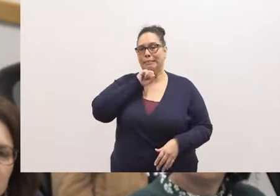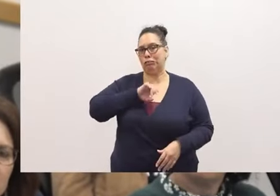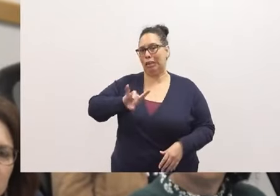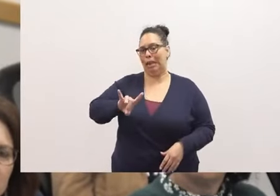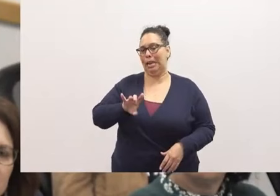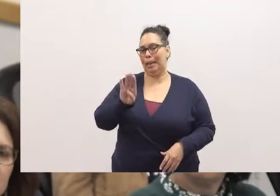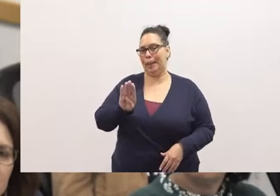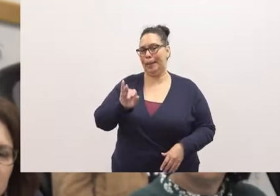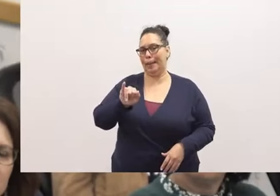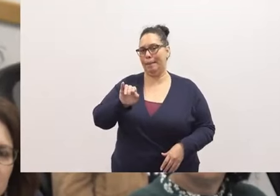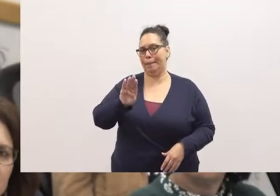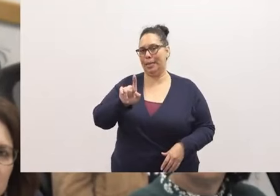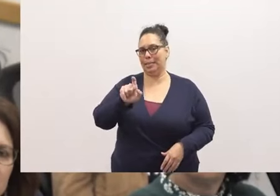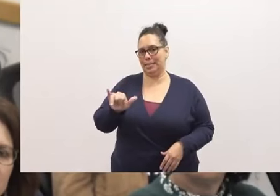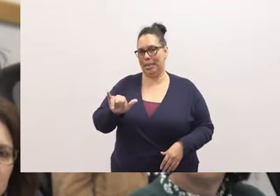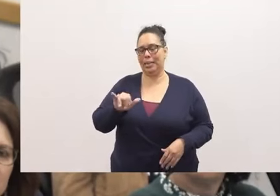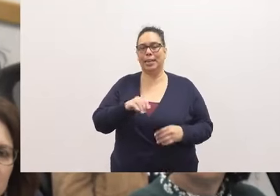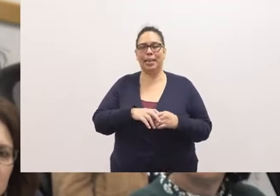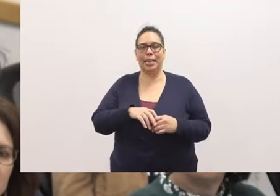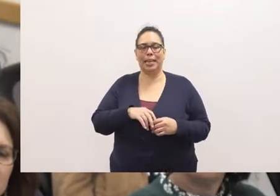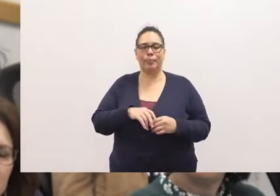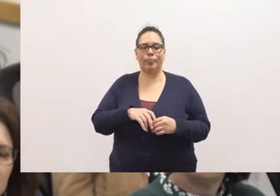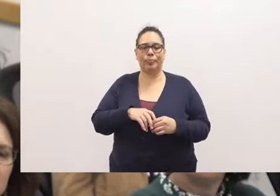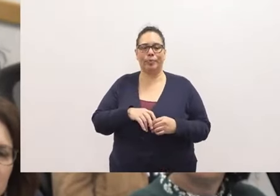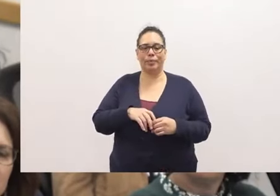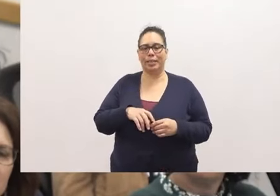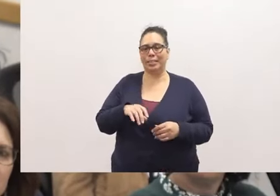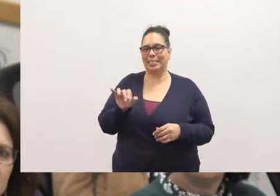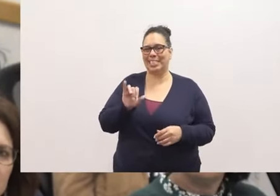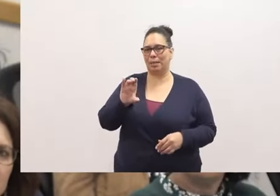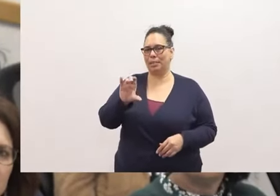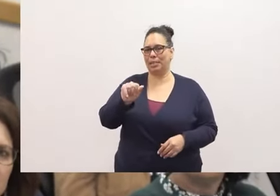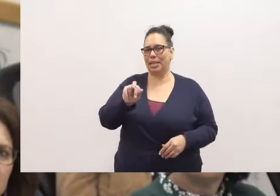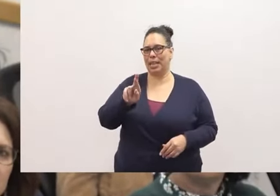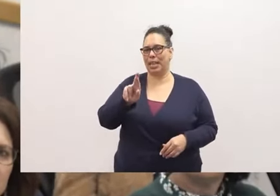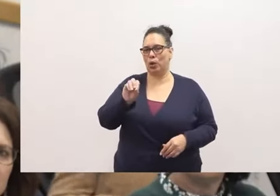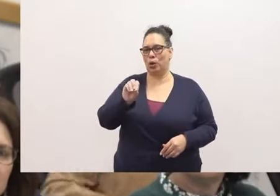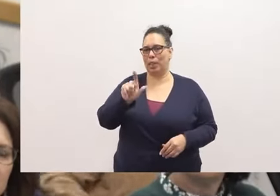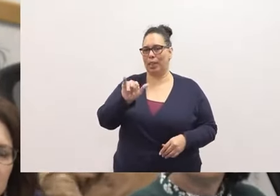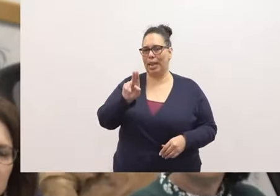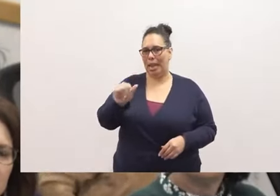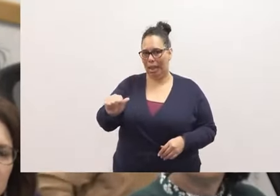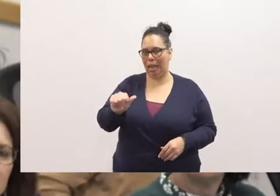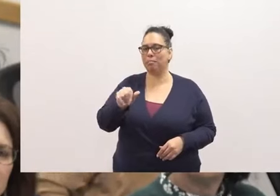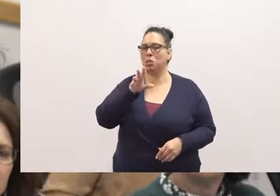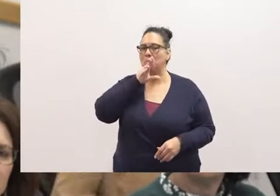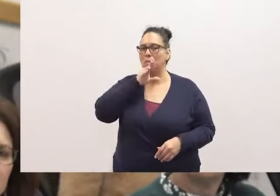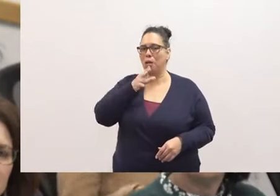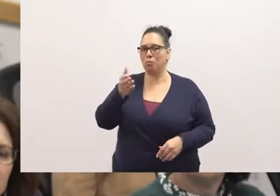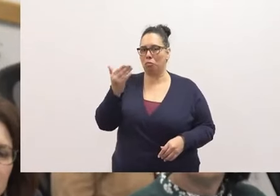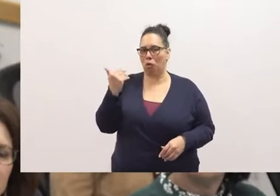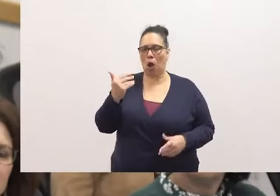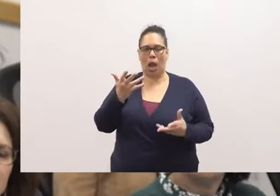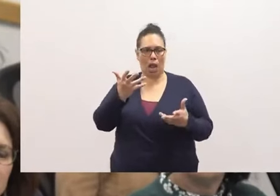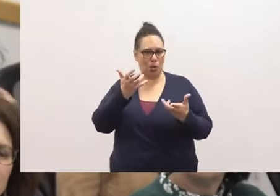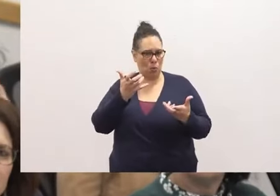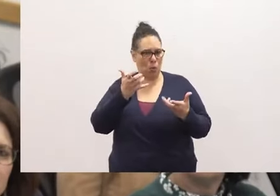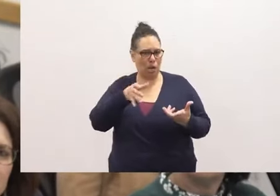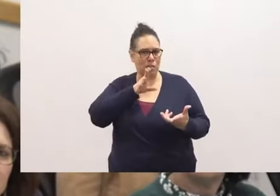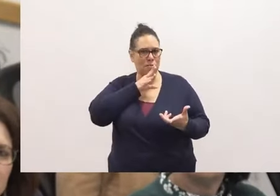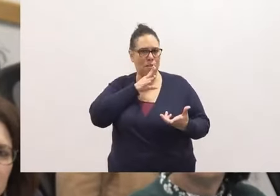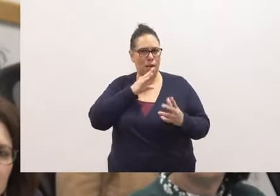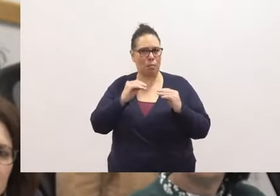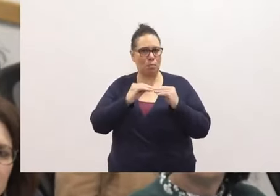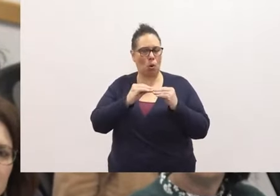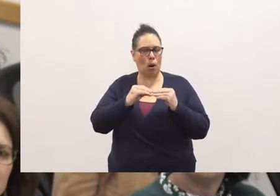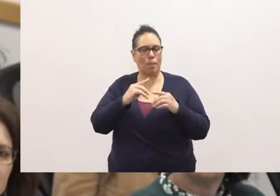Her name's Quetzal. And just like Carolina and Emilio, who did really well in presenting earlier, I just wanted to talk a little bit